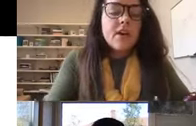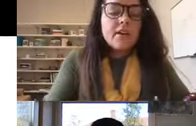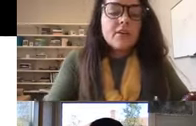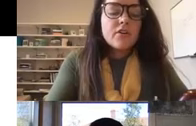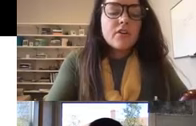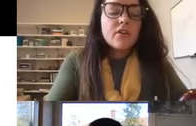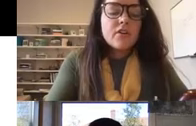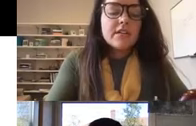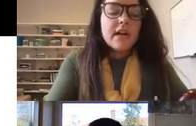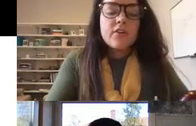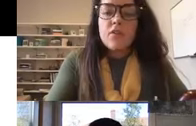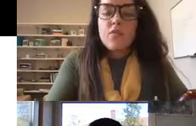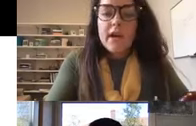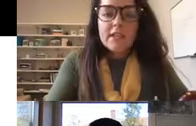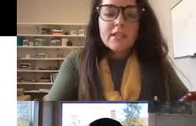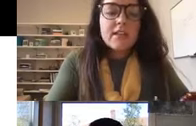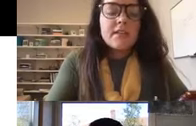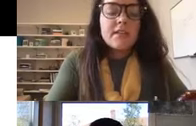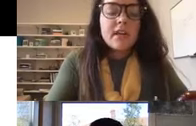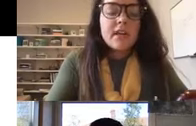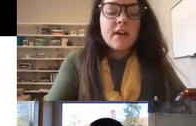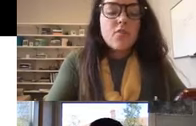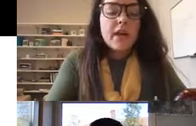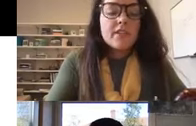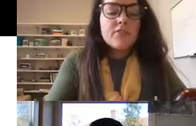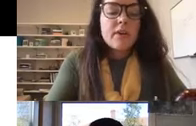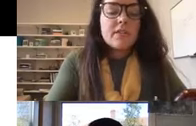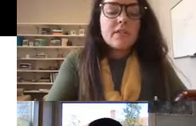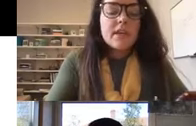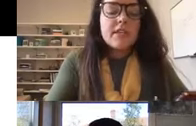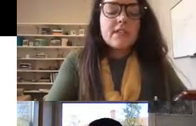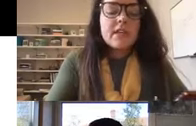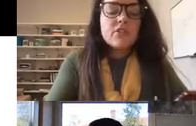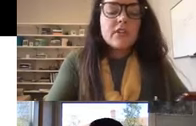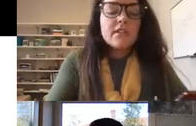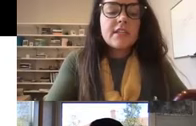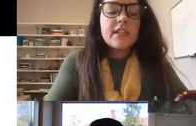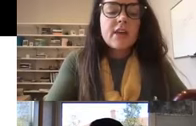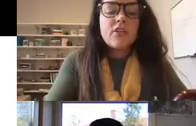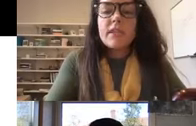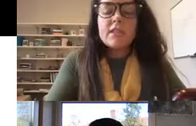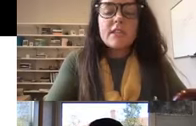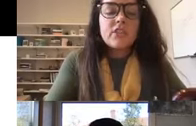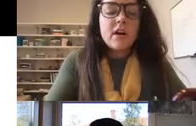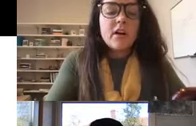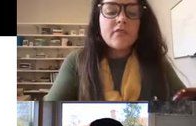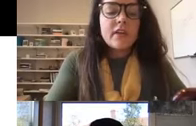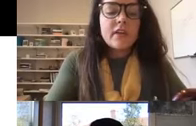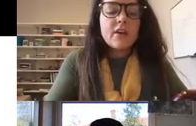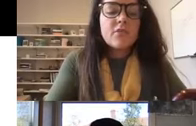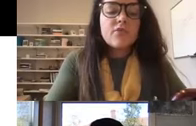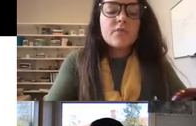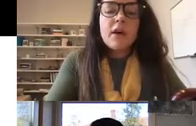In the article titled "The White Unseen on White Supremacy and Dangerous Entanglements in